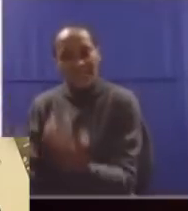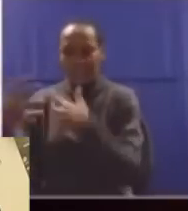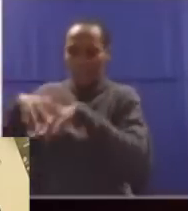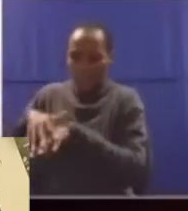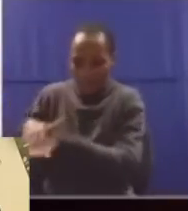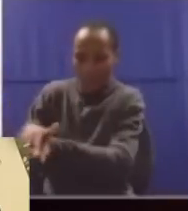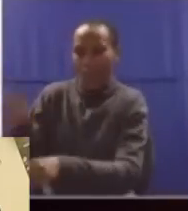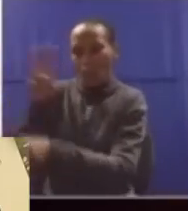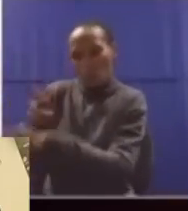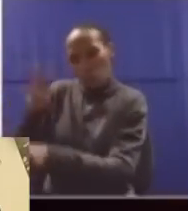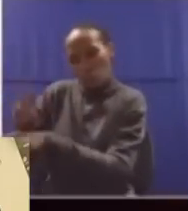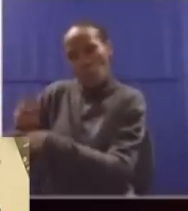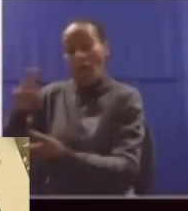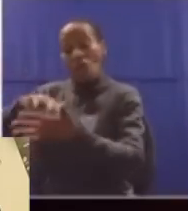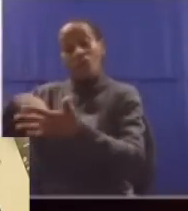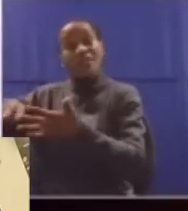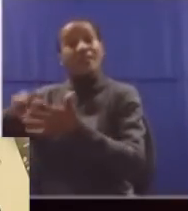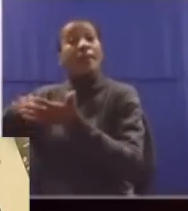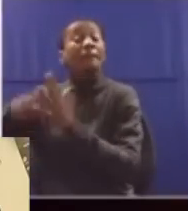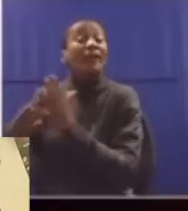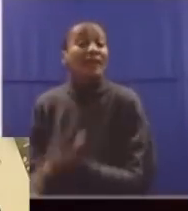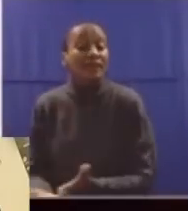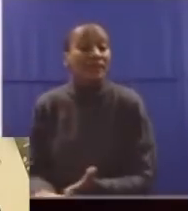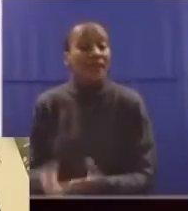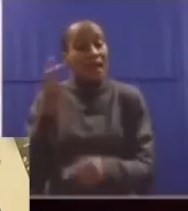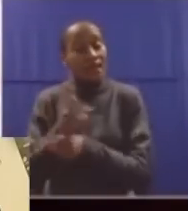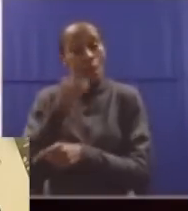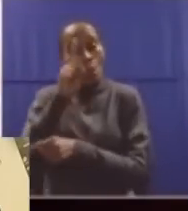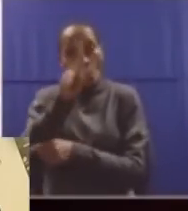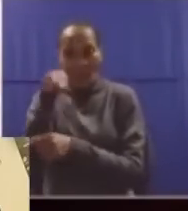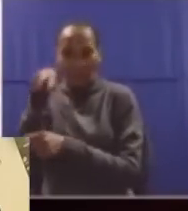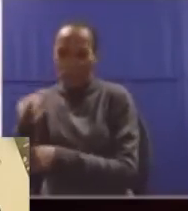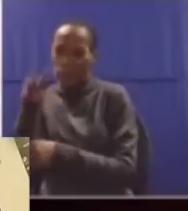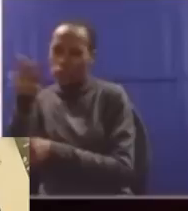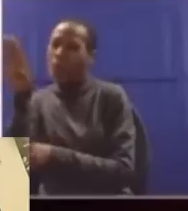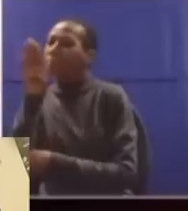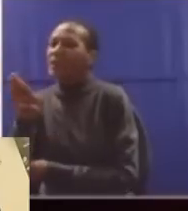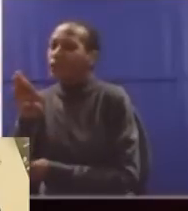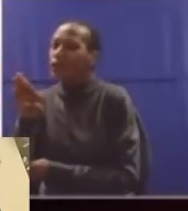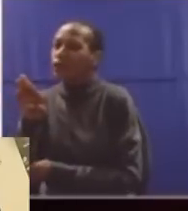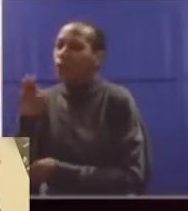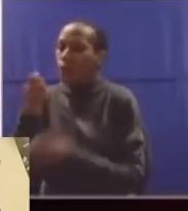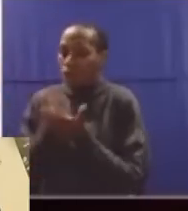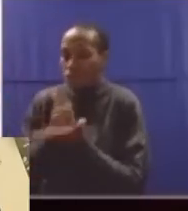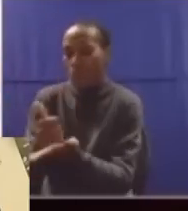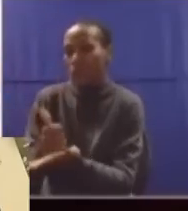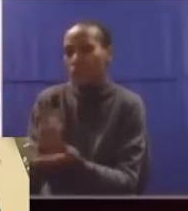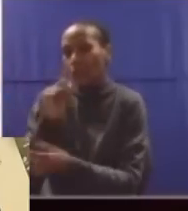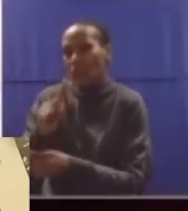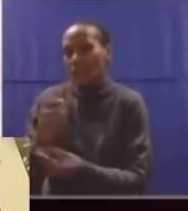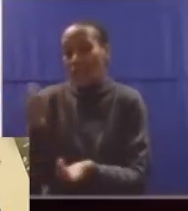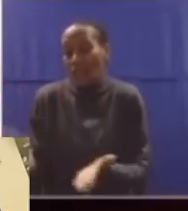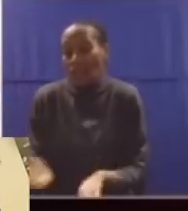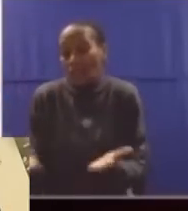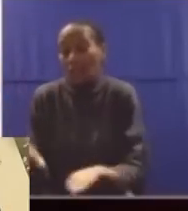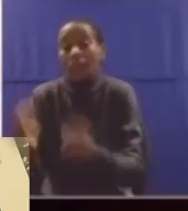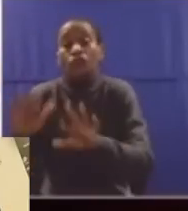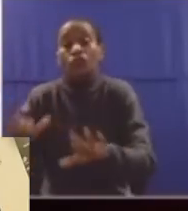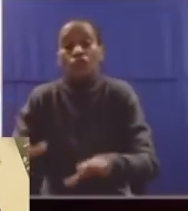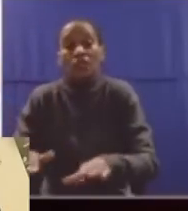and monitored reading plan, as well as their $1.2 billion back on track program to catch up learning